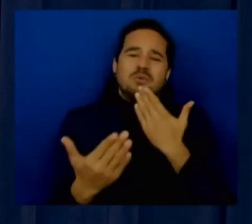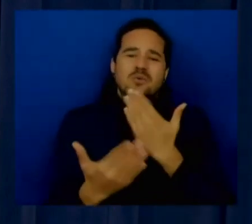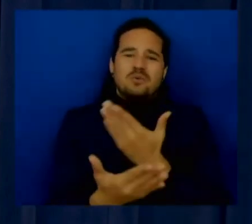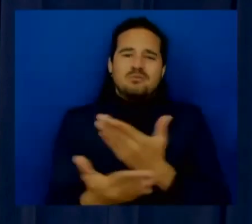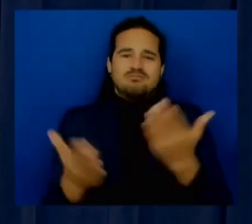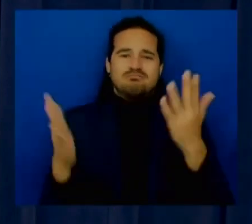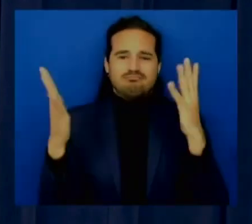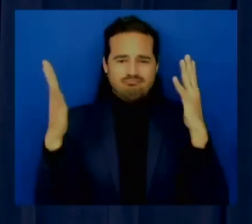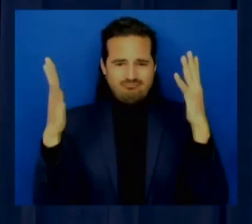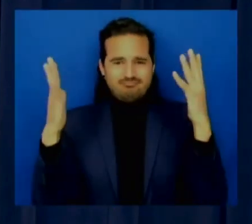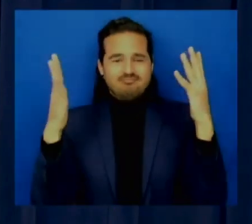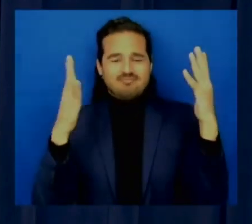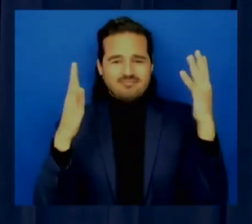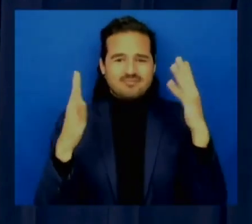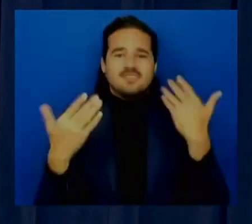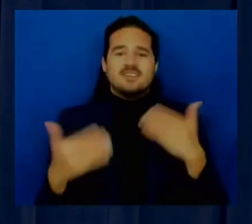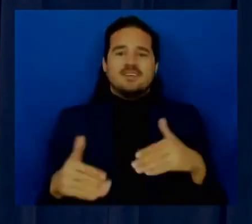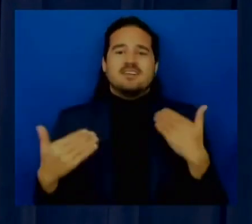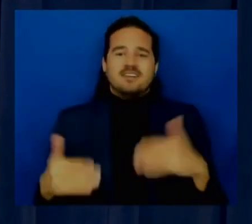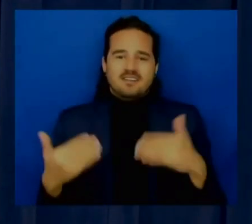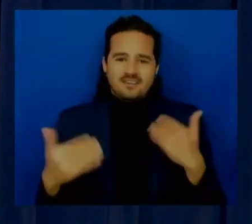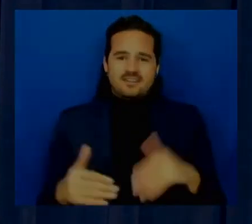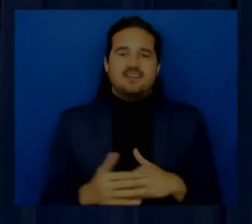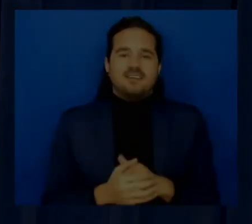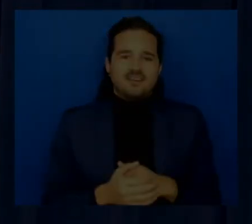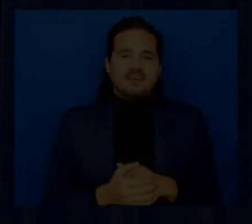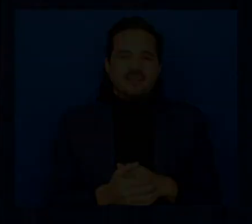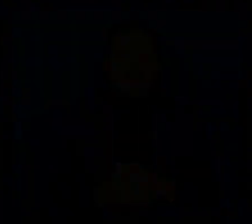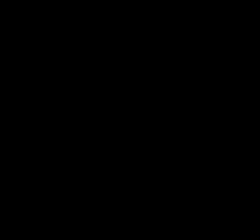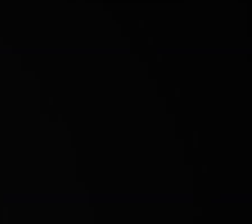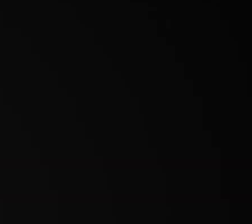More work to do. Thank you, everybody.